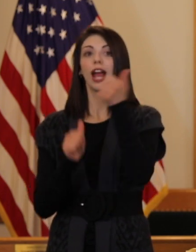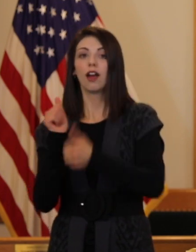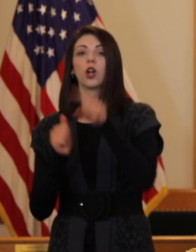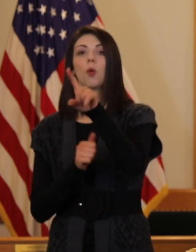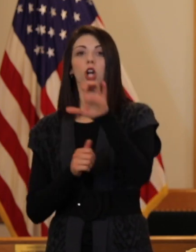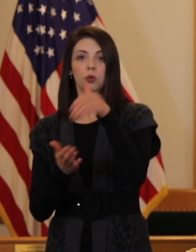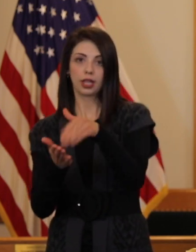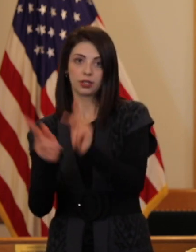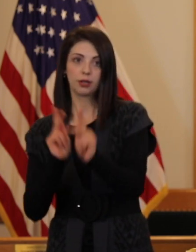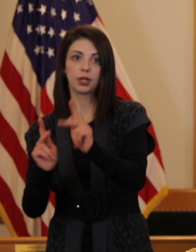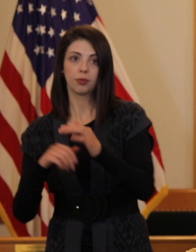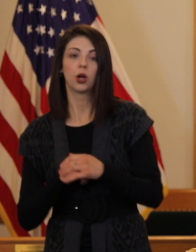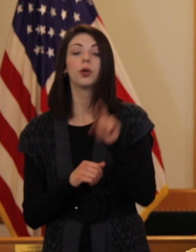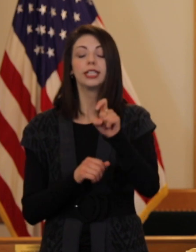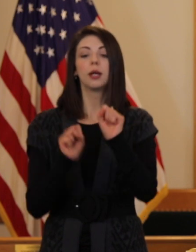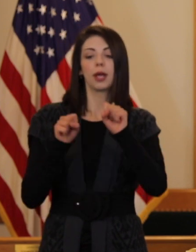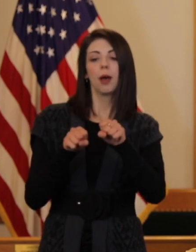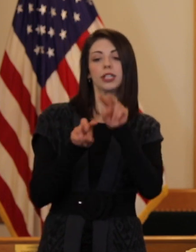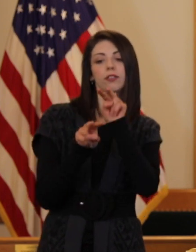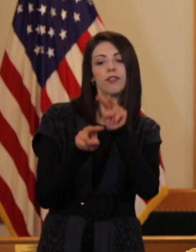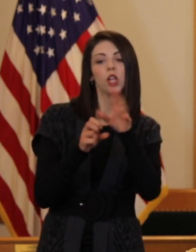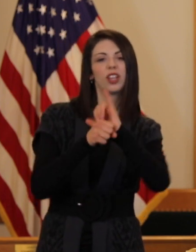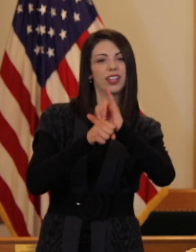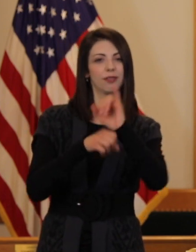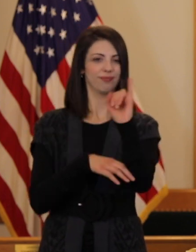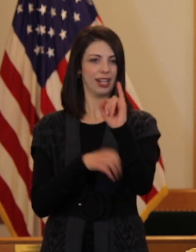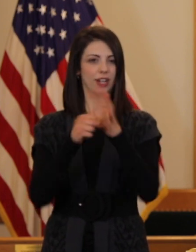regional infection rate through the reopening plan.